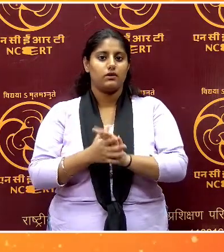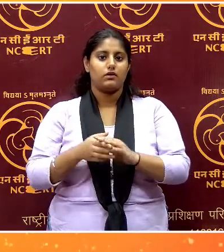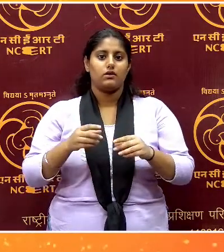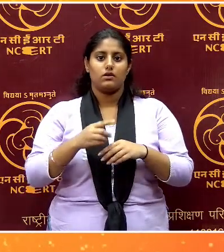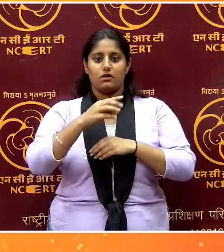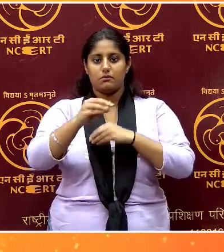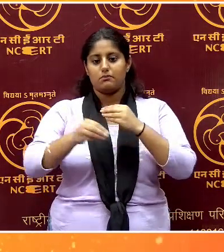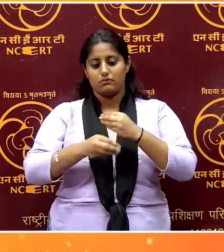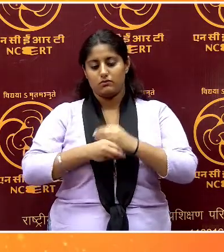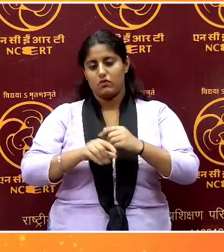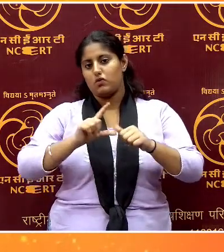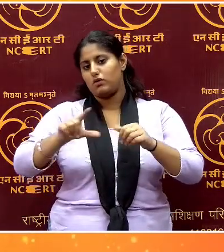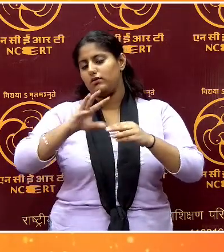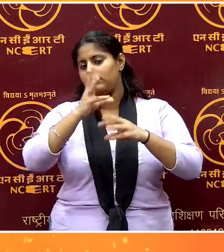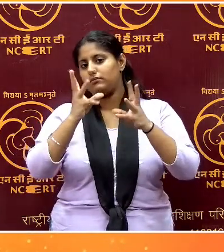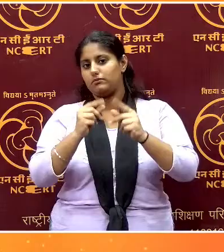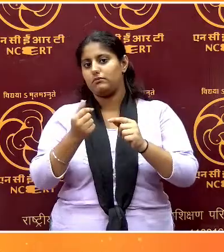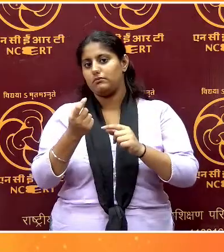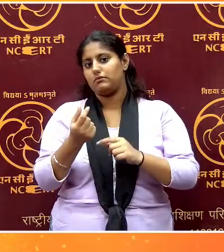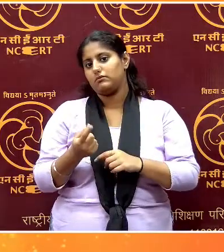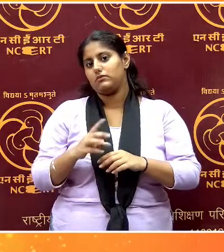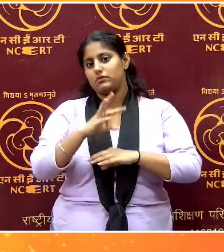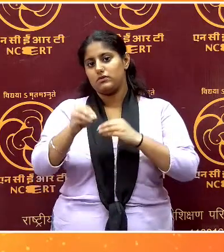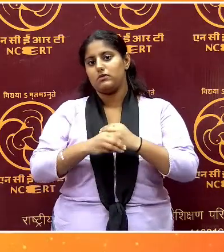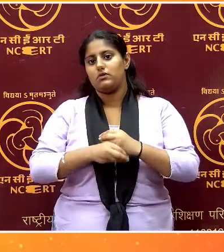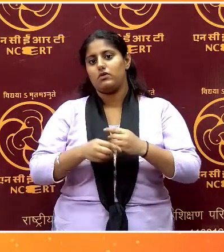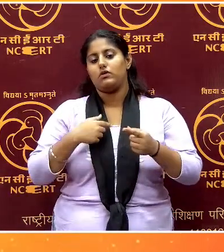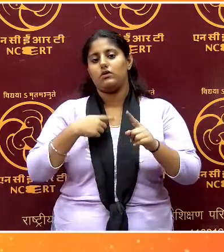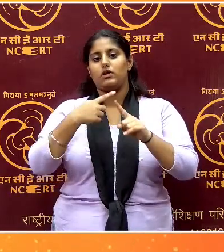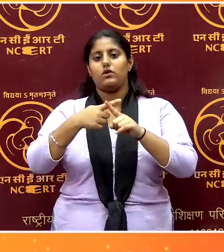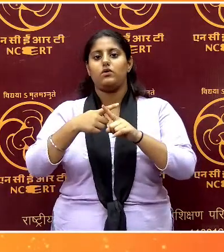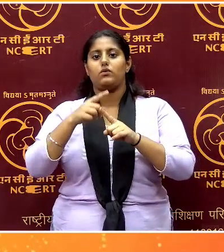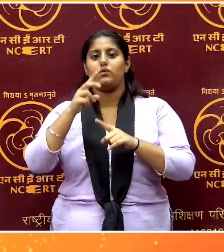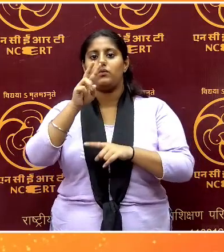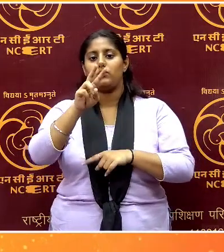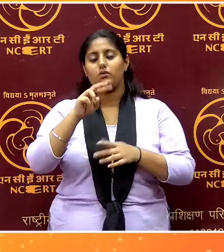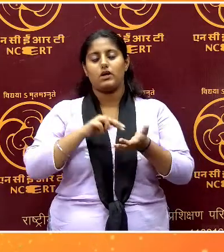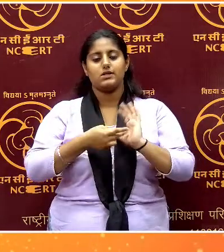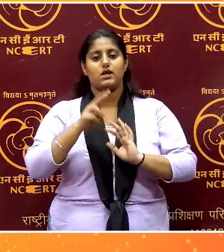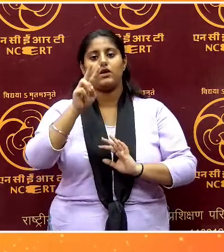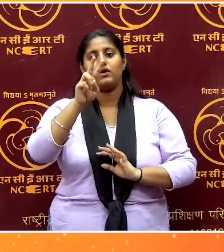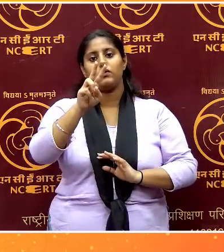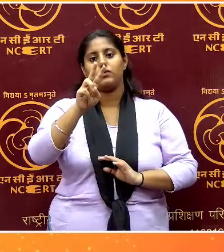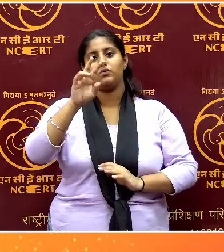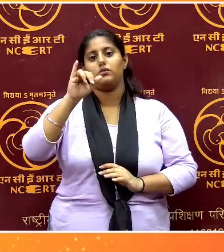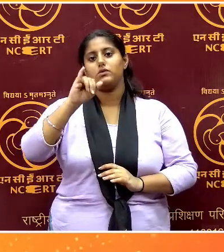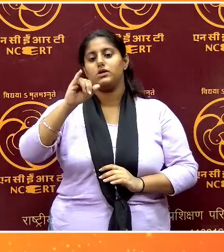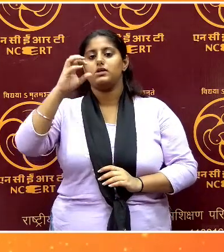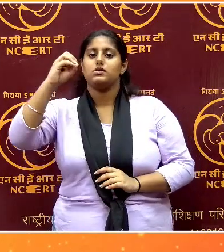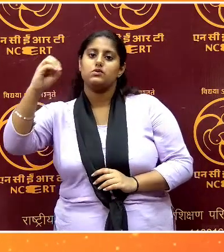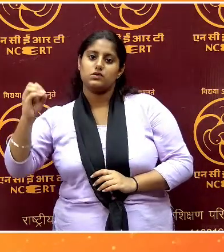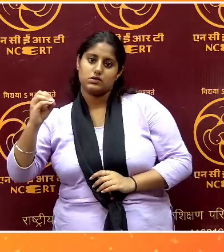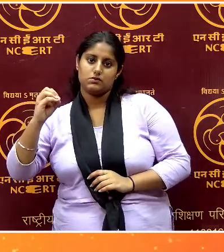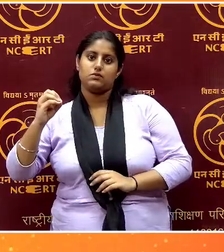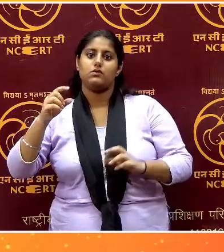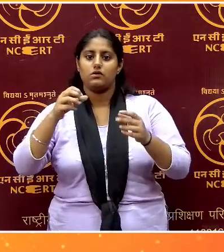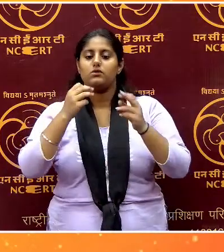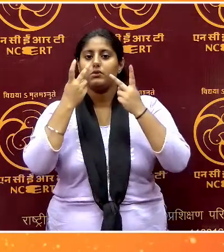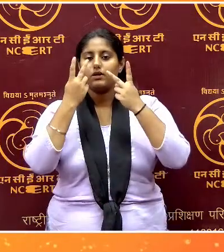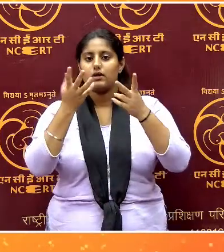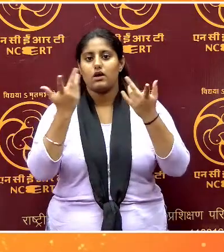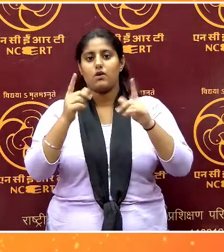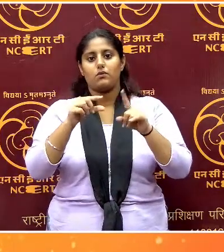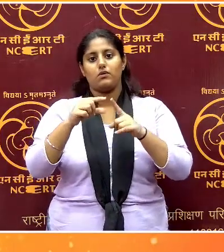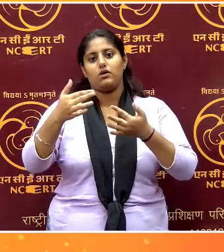add them all the amount and it comes to 2600 rupees. Okay, you saw children how to represent the